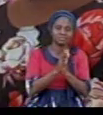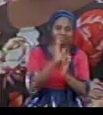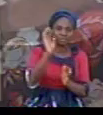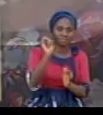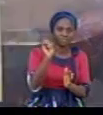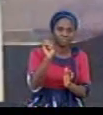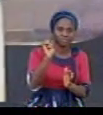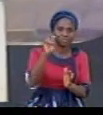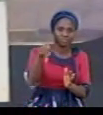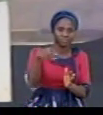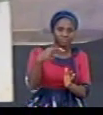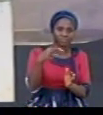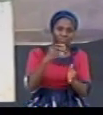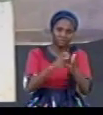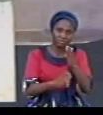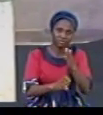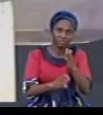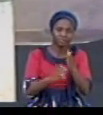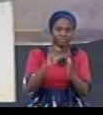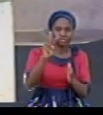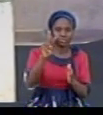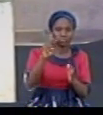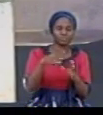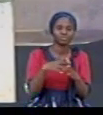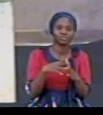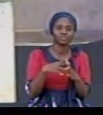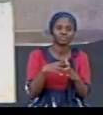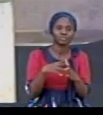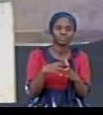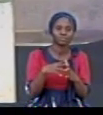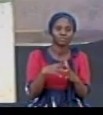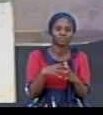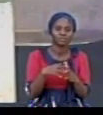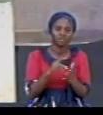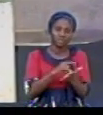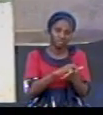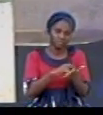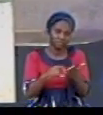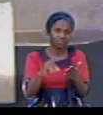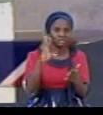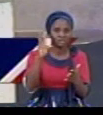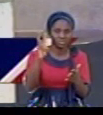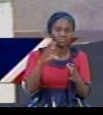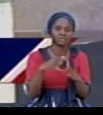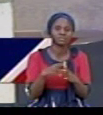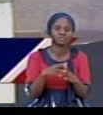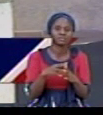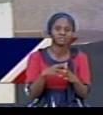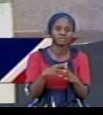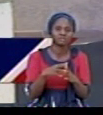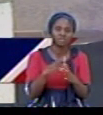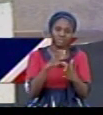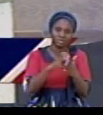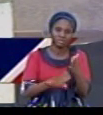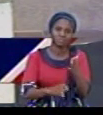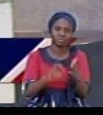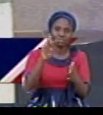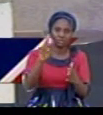Ephesians chapter 2. I'm reading from verse 6. Ephesians chapter